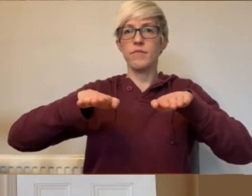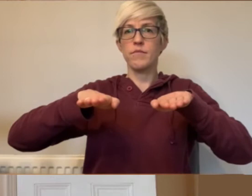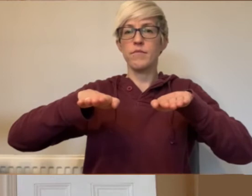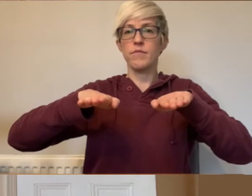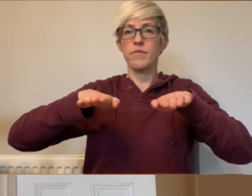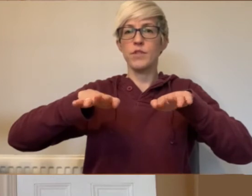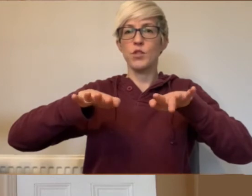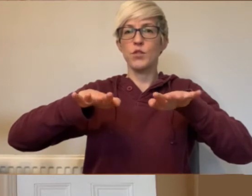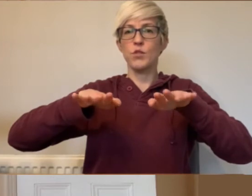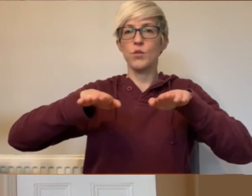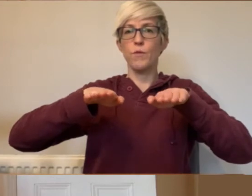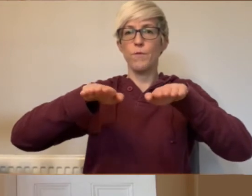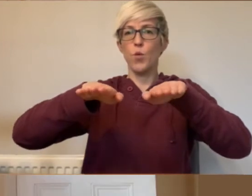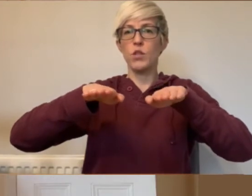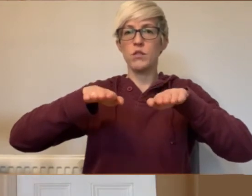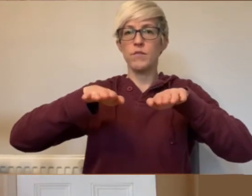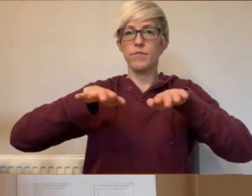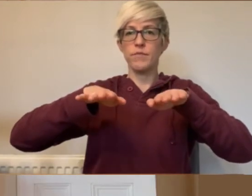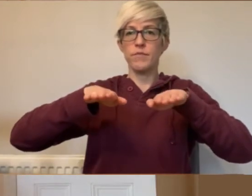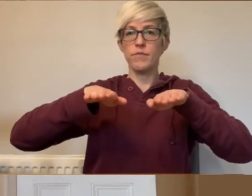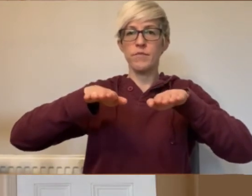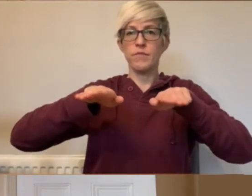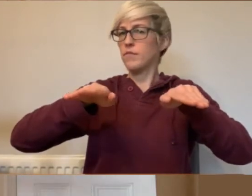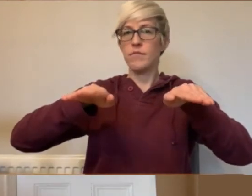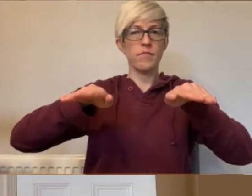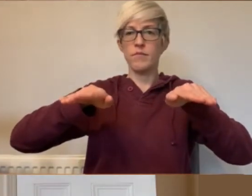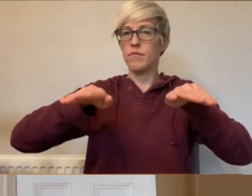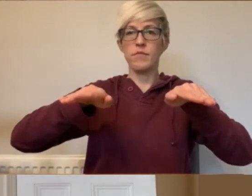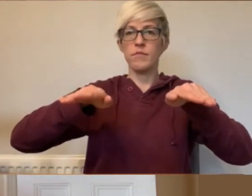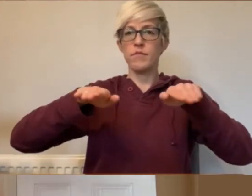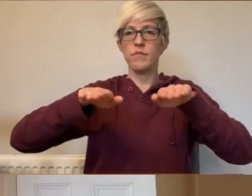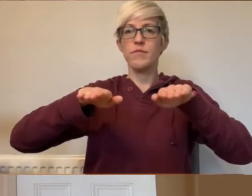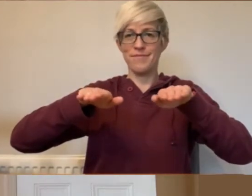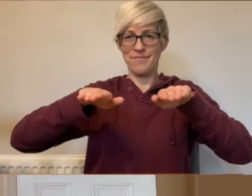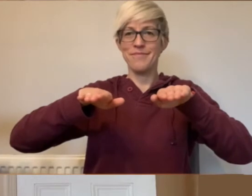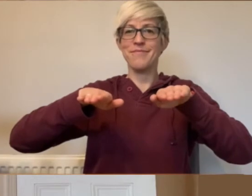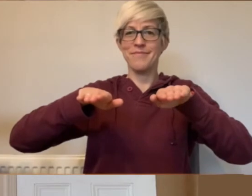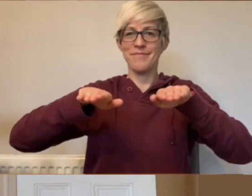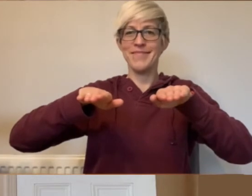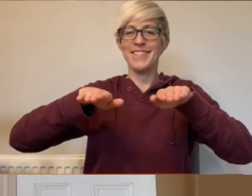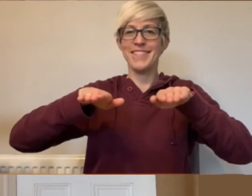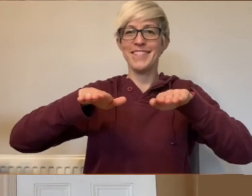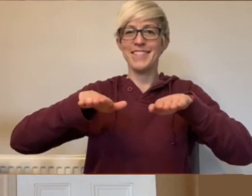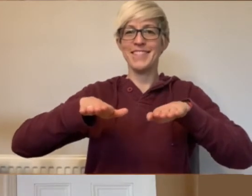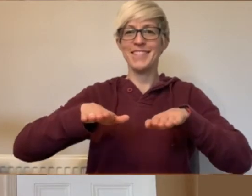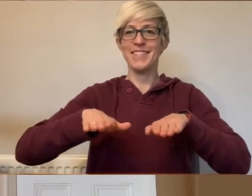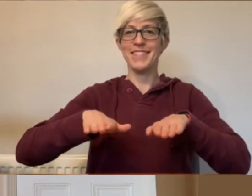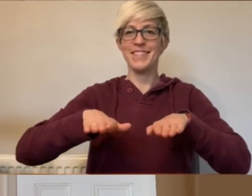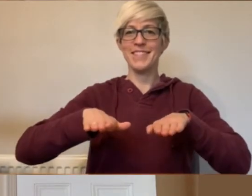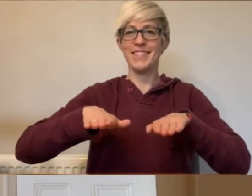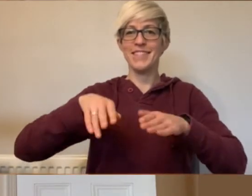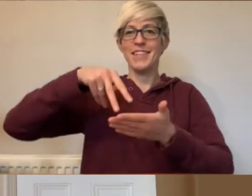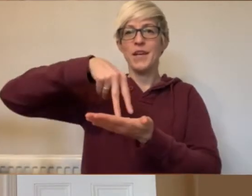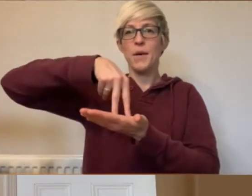feet. And the toes are facing forward. So we want your toes pointing forwards. Just have a